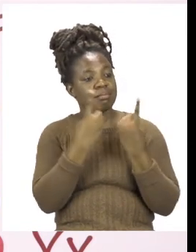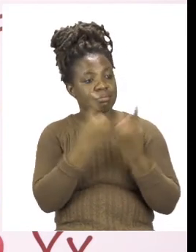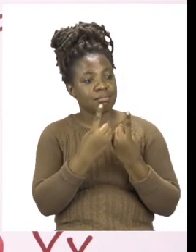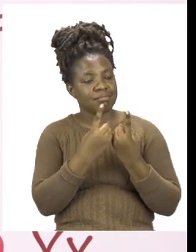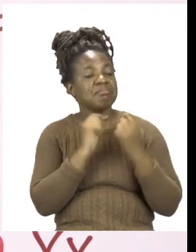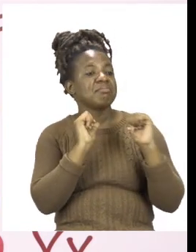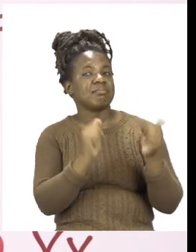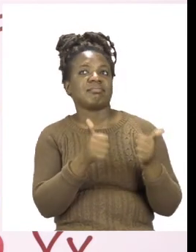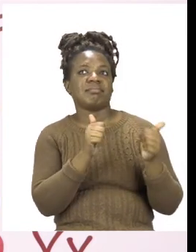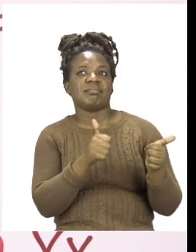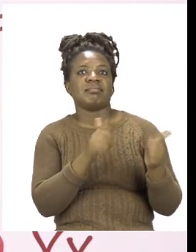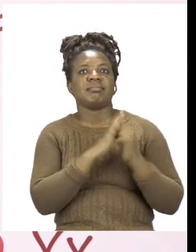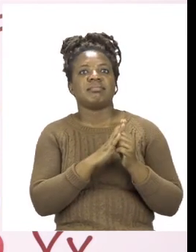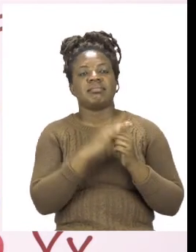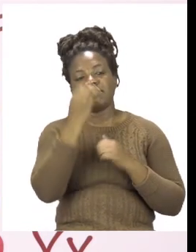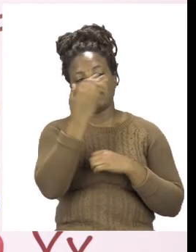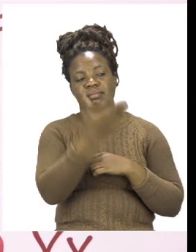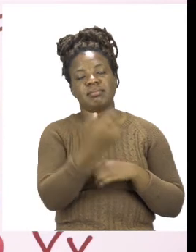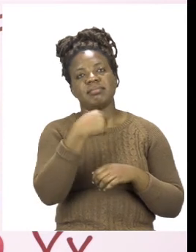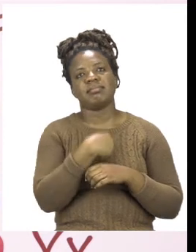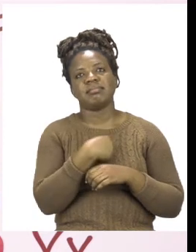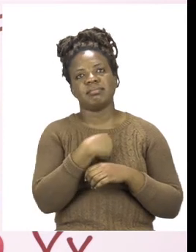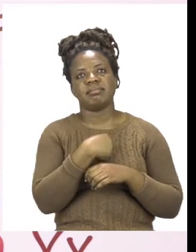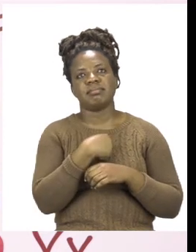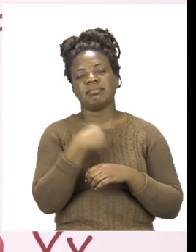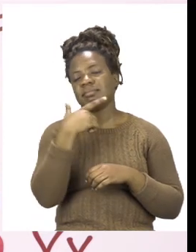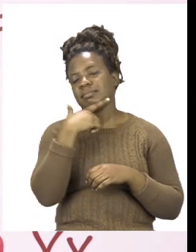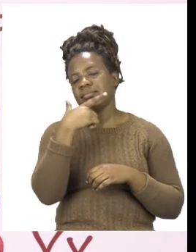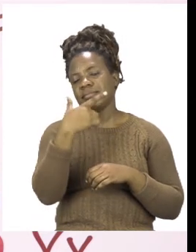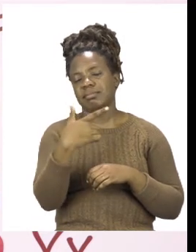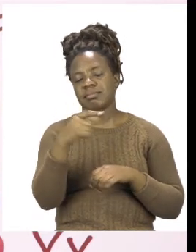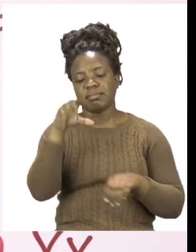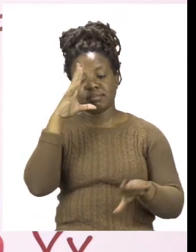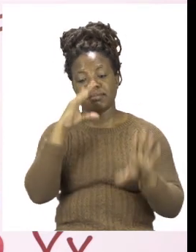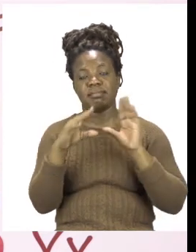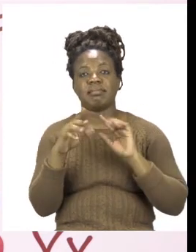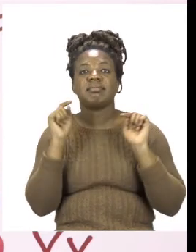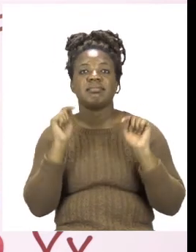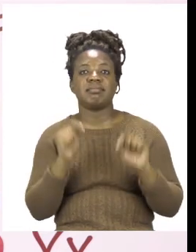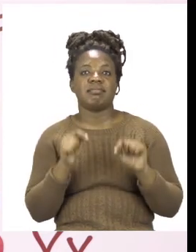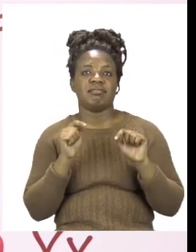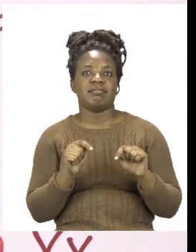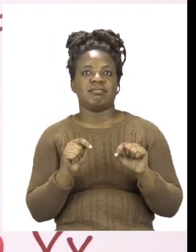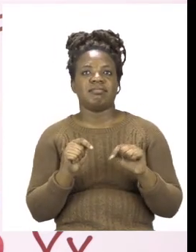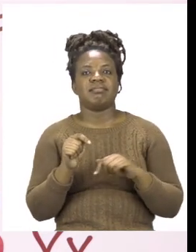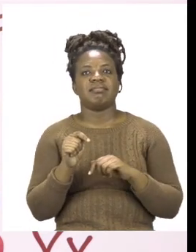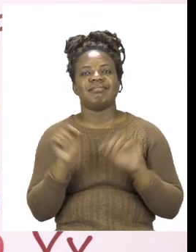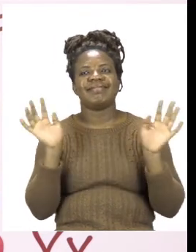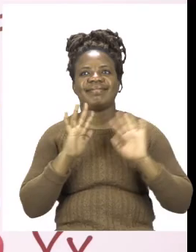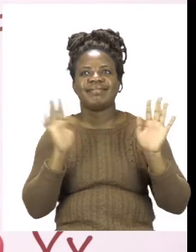Wonderful. So, from Sashi and I, we would like to say thank you for joining us today